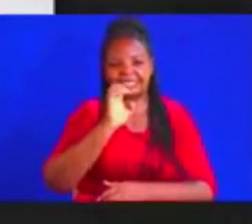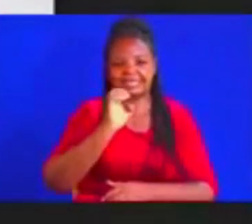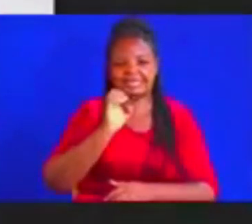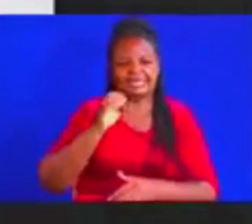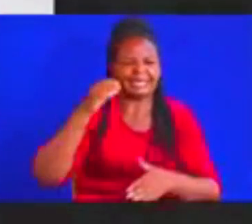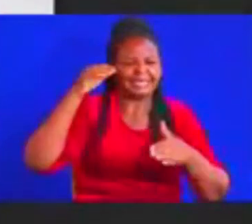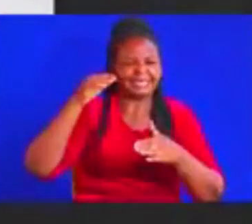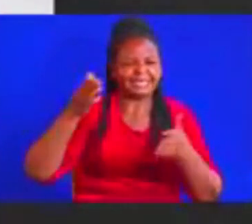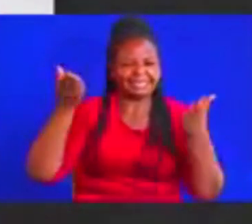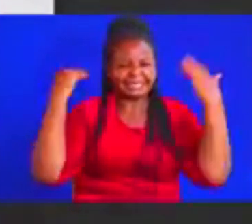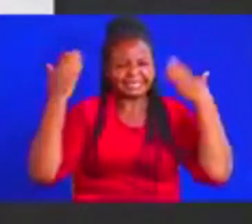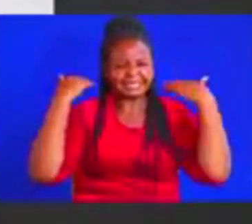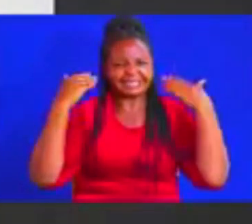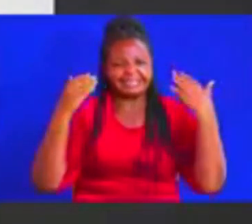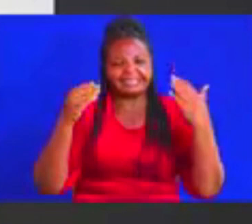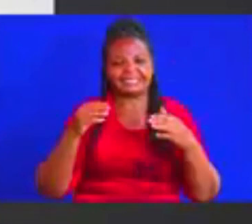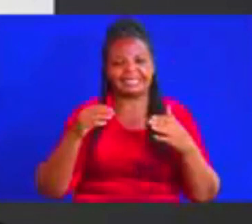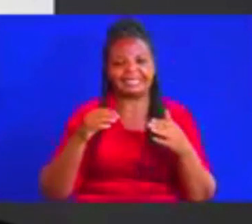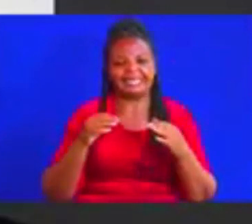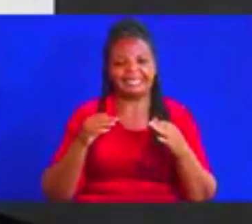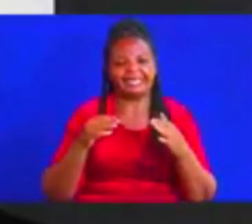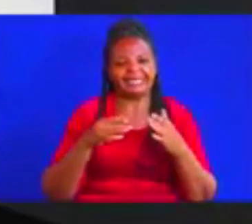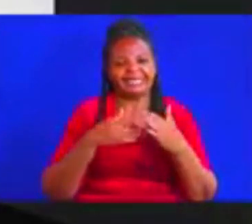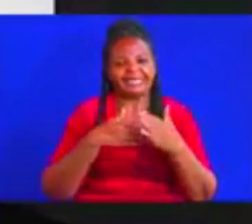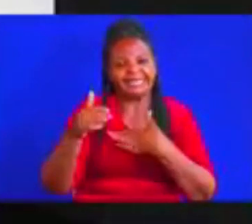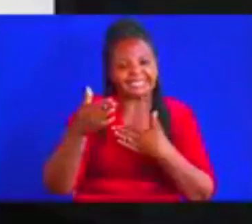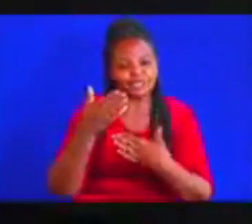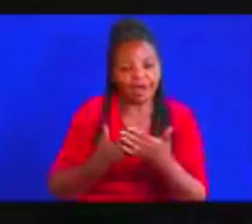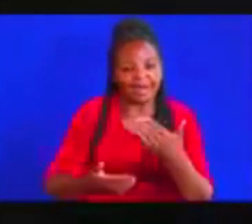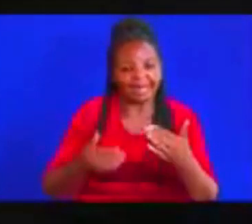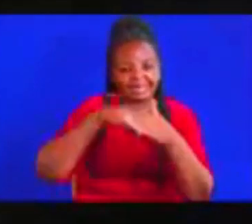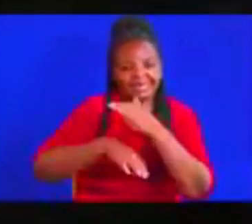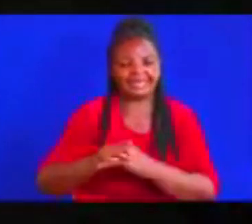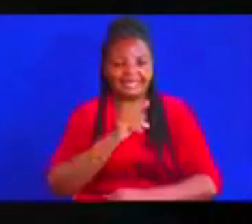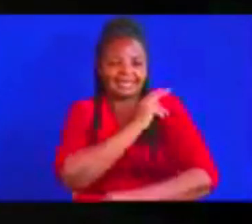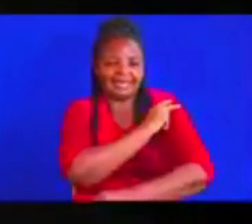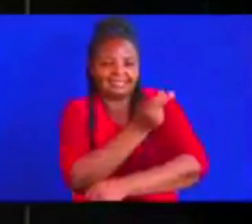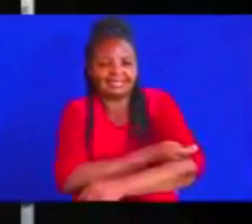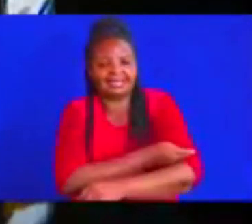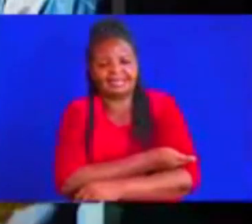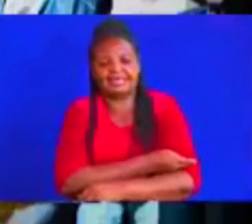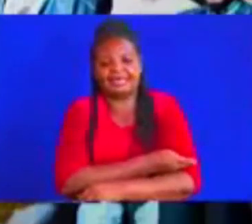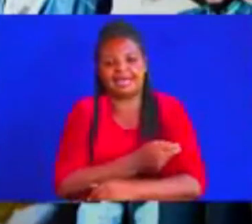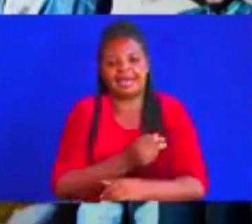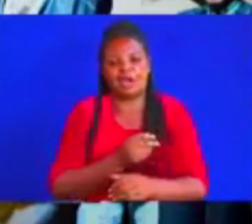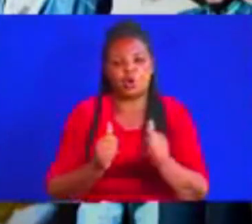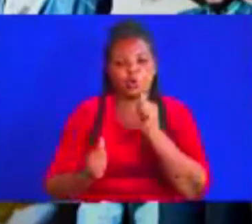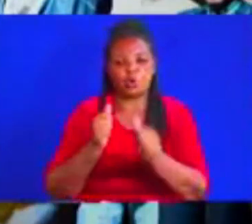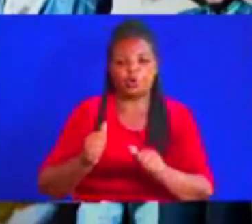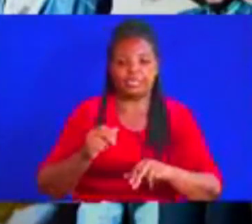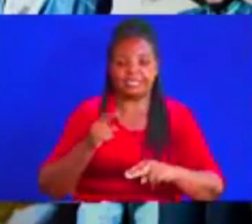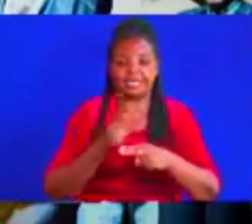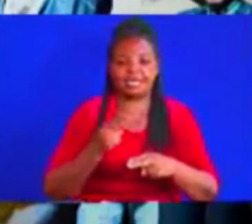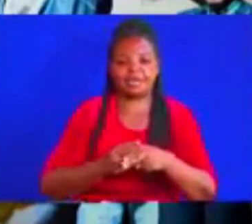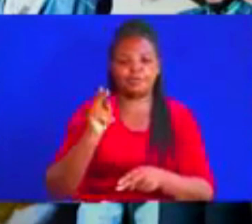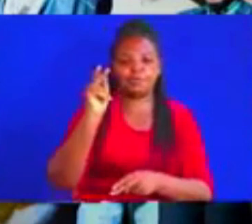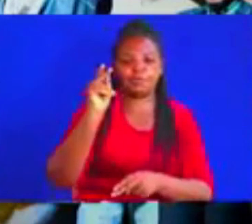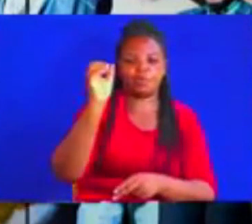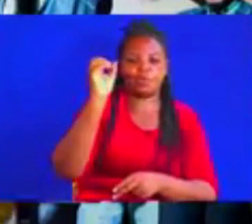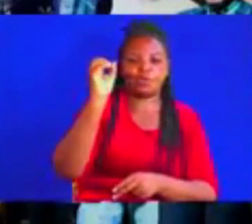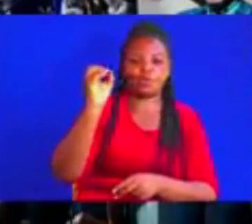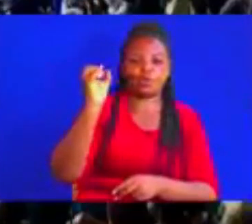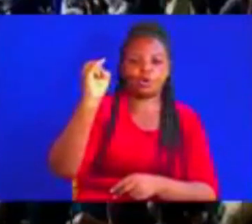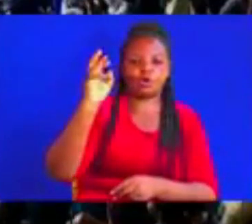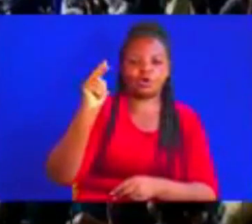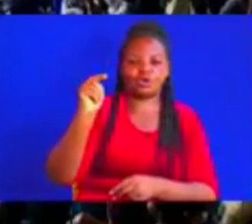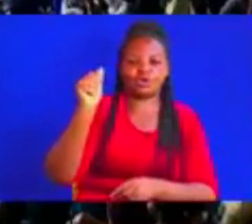Abuja, Nigeria. He's the set man of the weekly service called Koinonia. Widely known for his sincere love and passion for